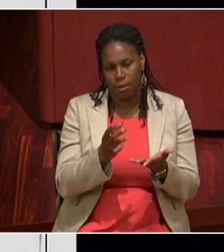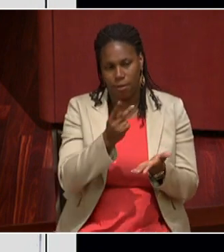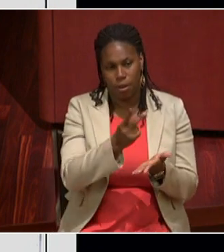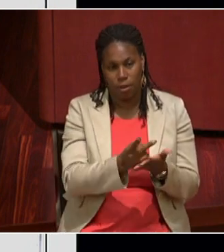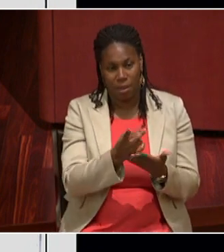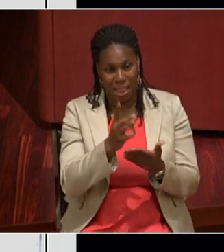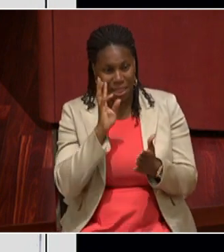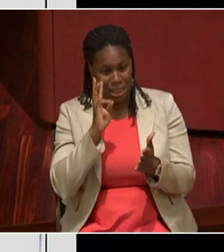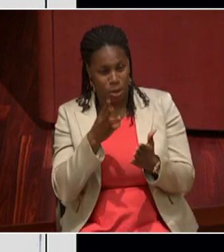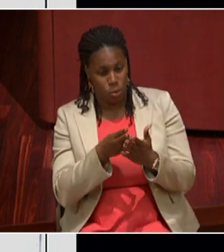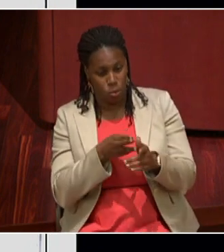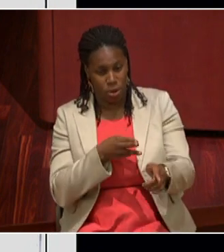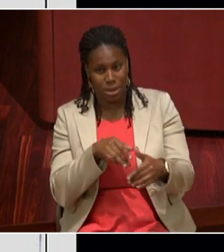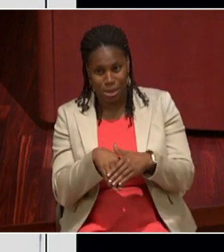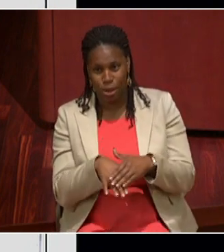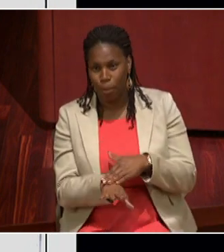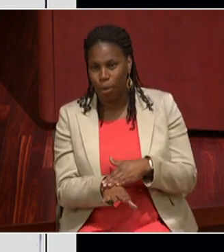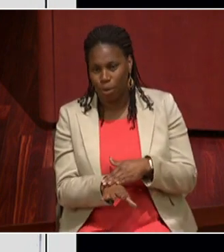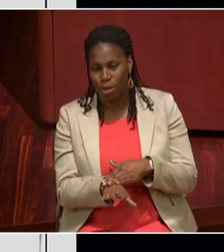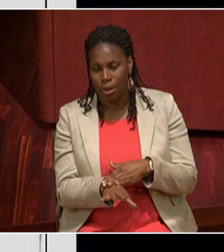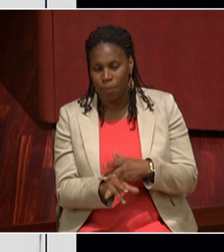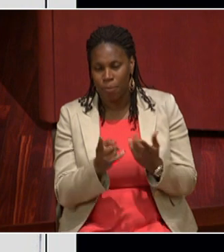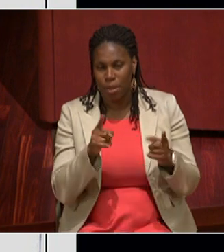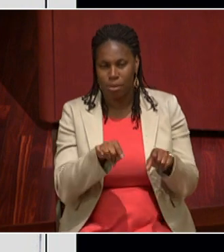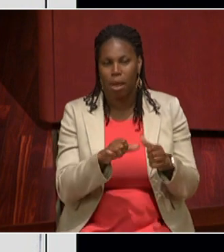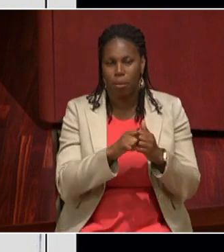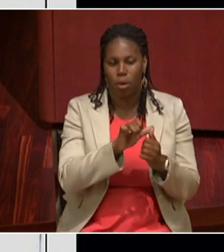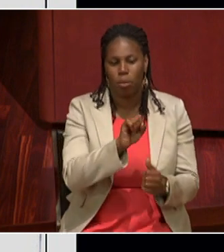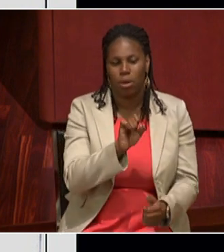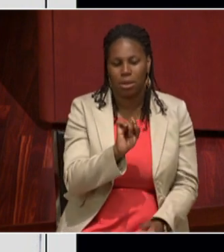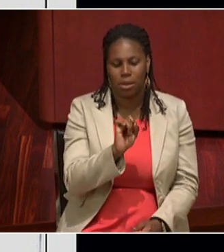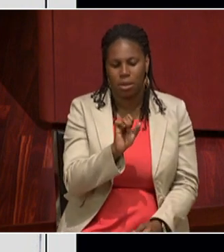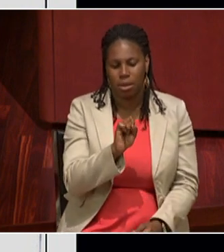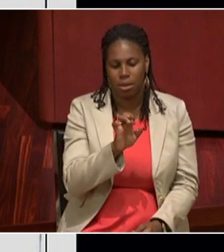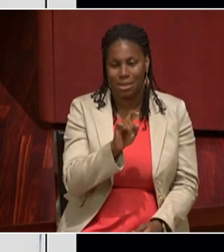birth. And that's the case with Sidney Van Slars.